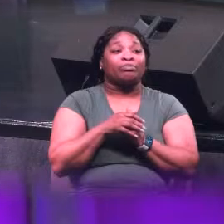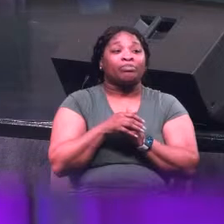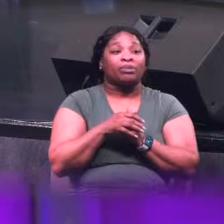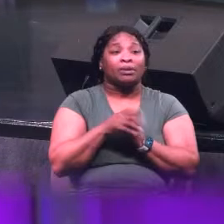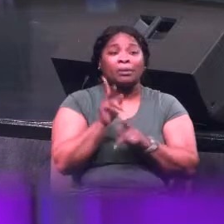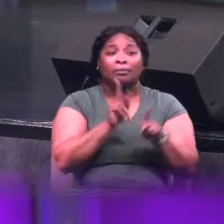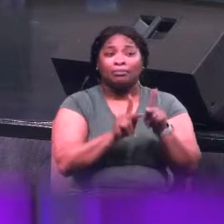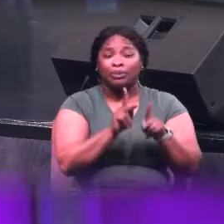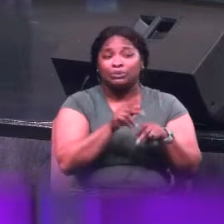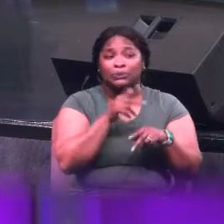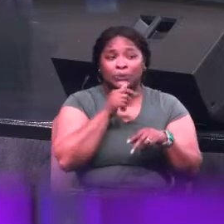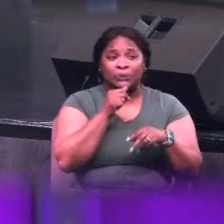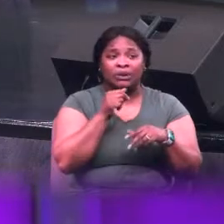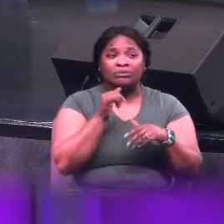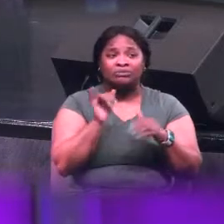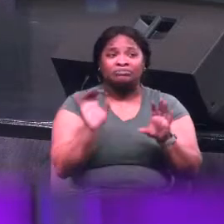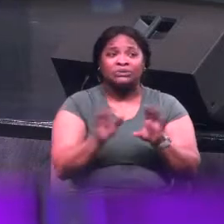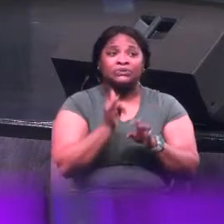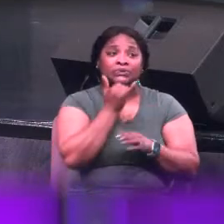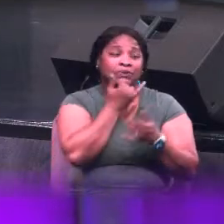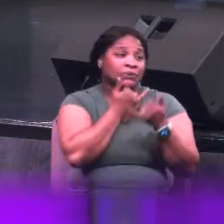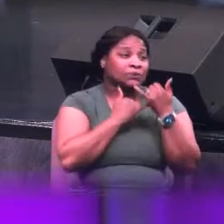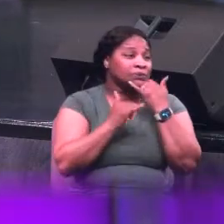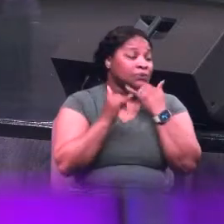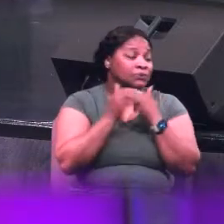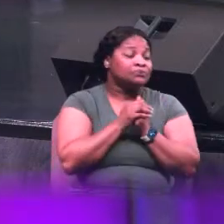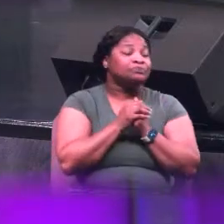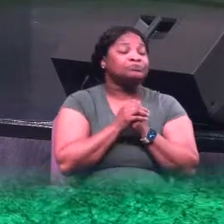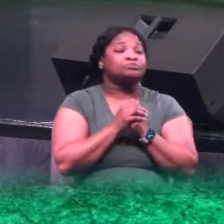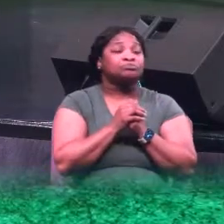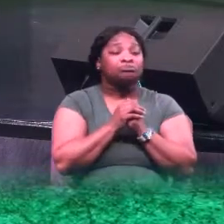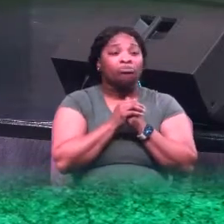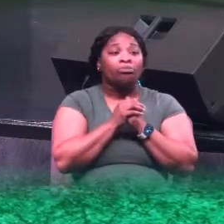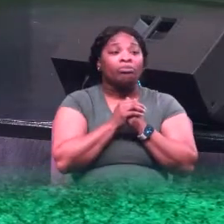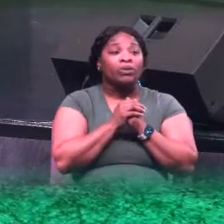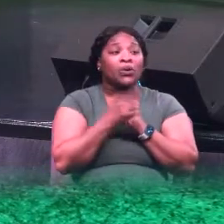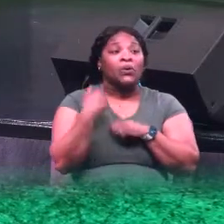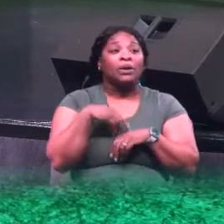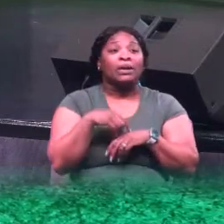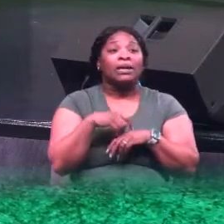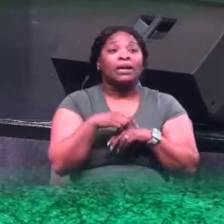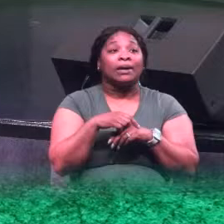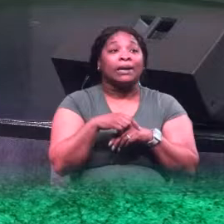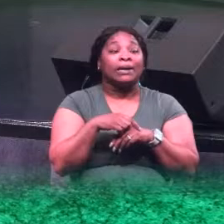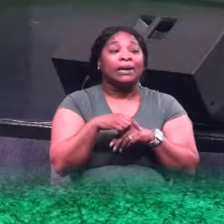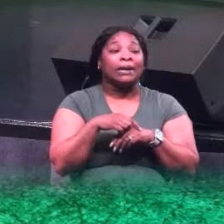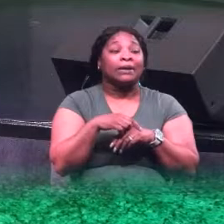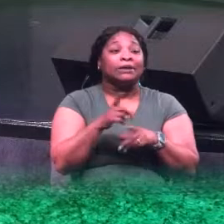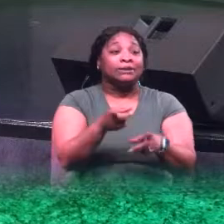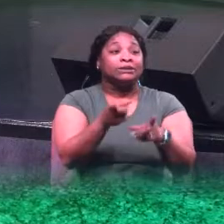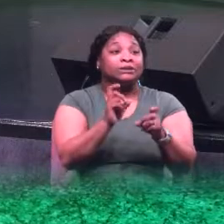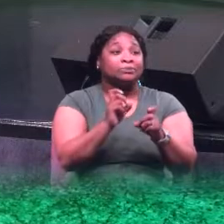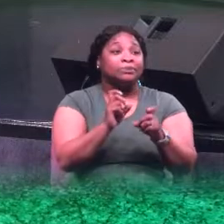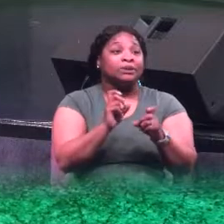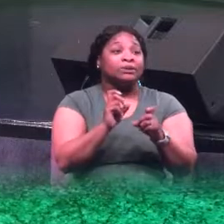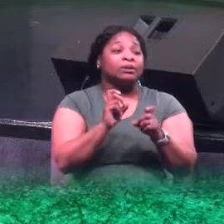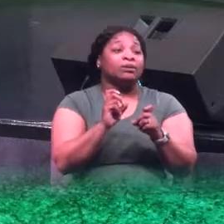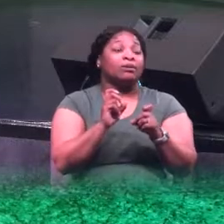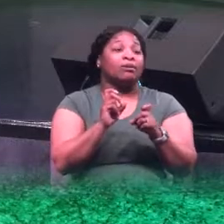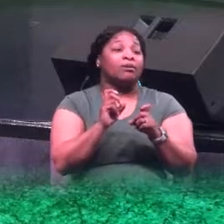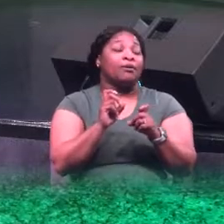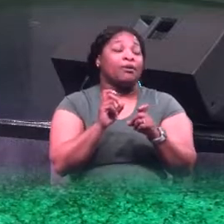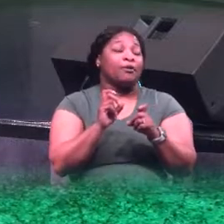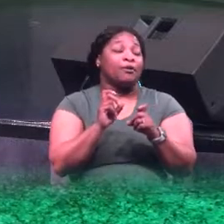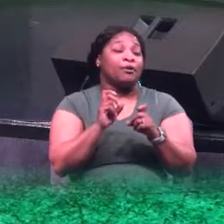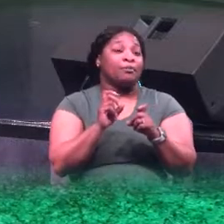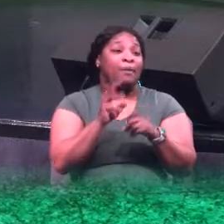had, you've heard of speed dating. We had speed mentoring, and the young men would go around